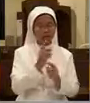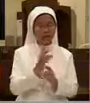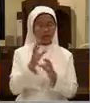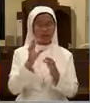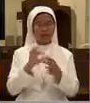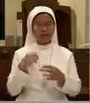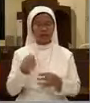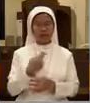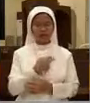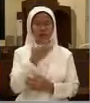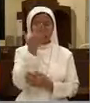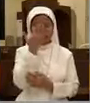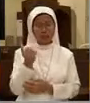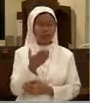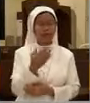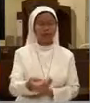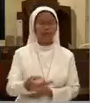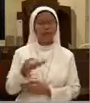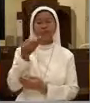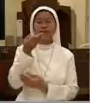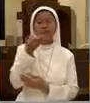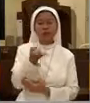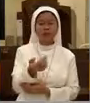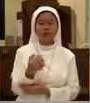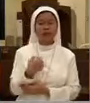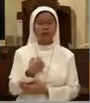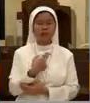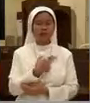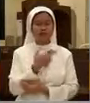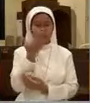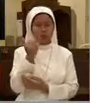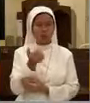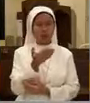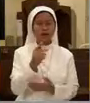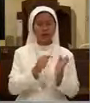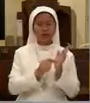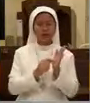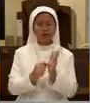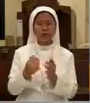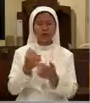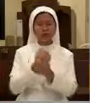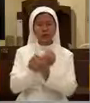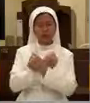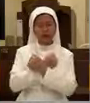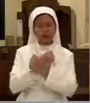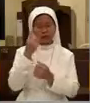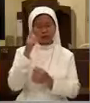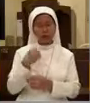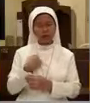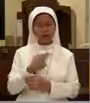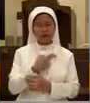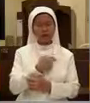you feed us? Why do you show us love and concern? Why?"